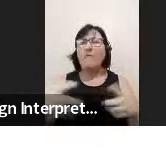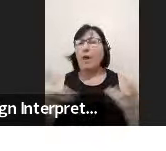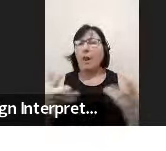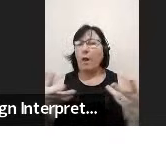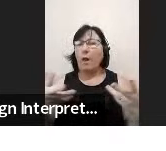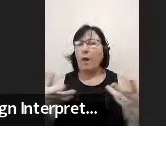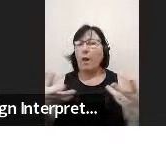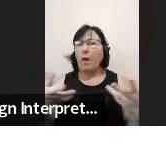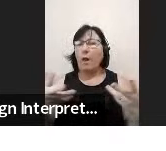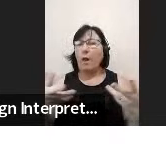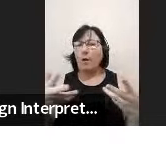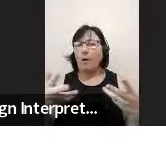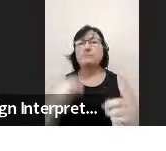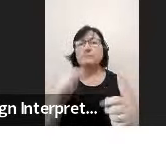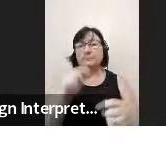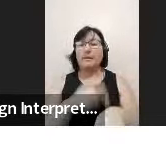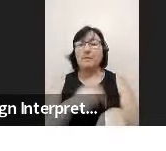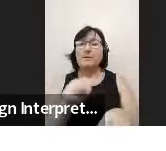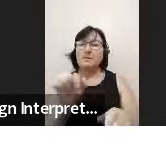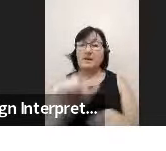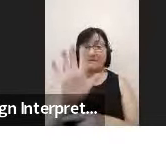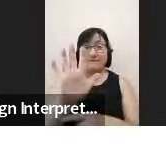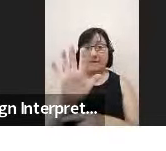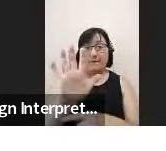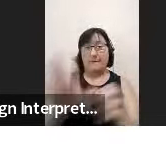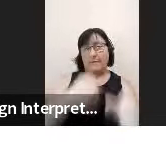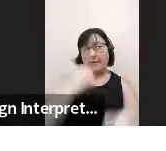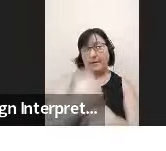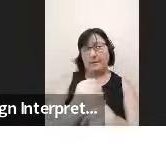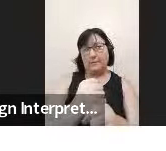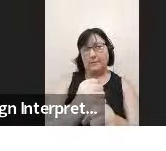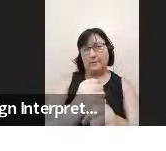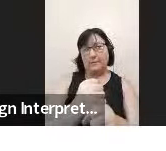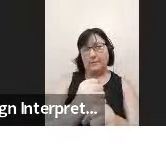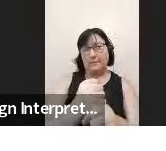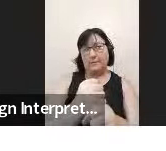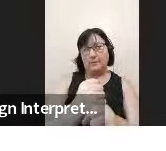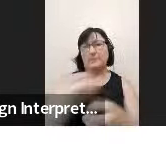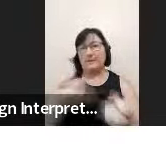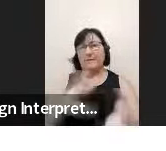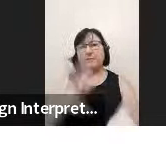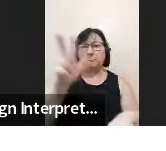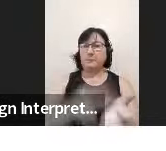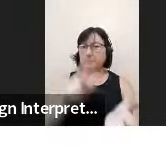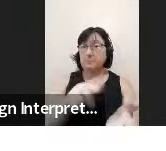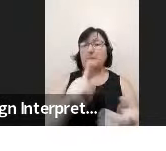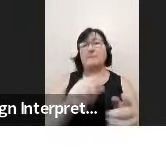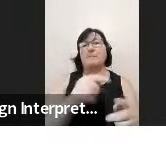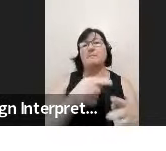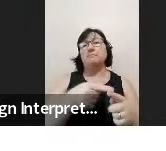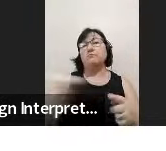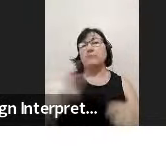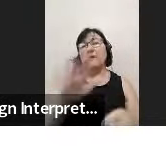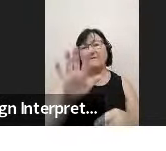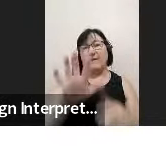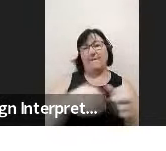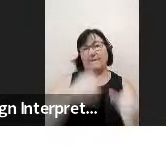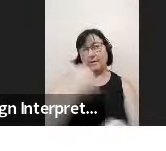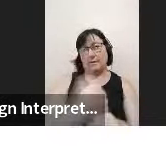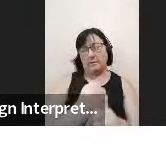is 5 years. So once you get accreditation status today, it will only lapse 5 years from